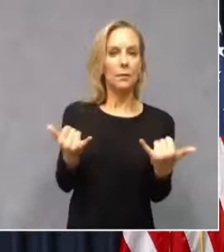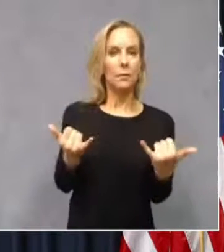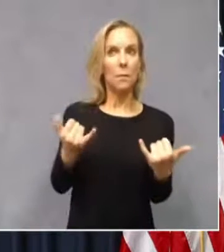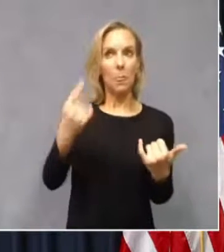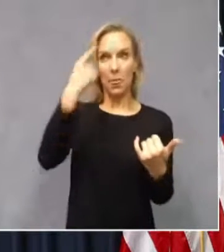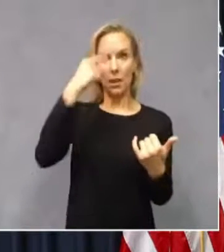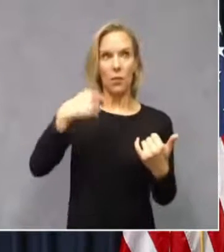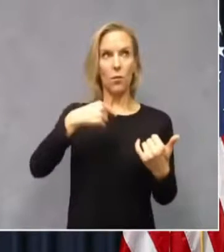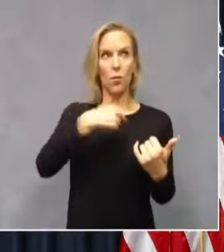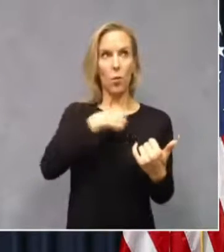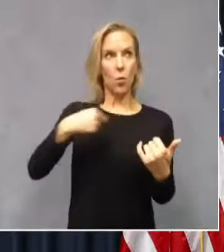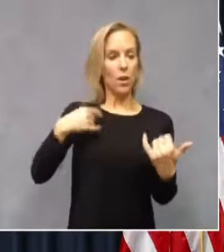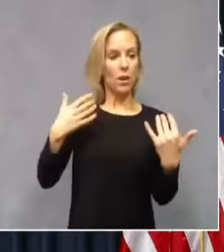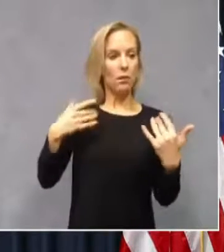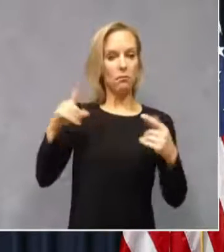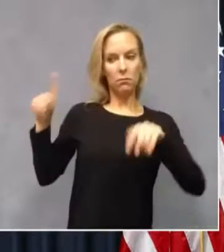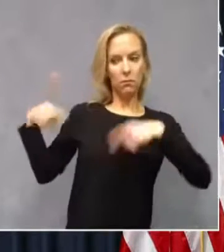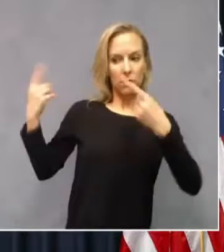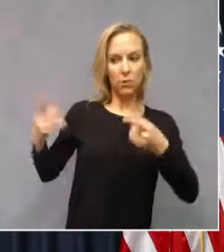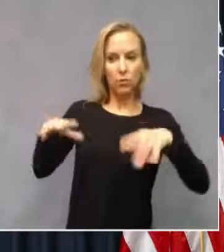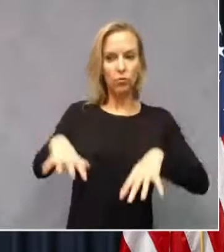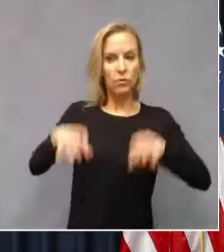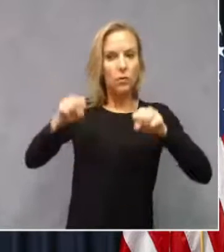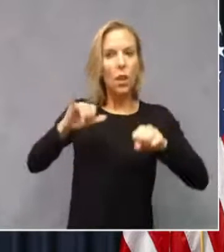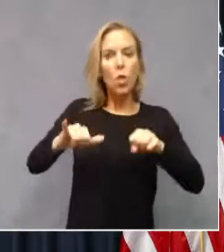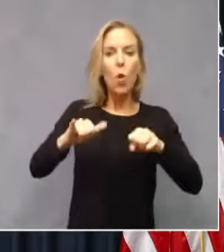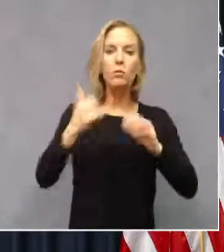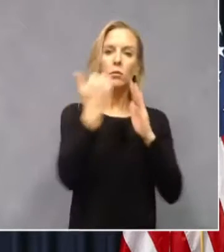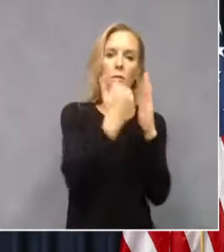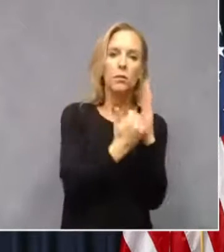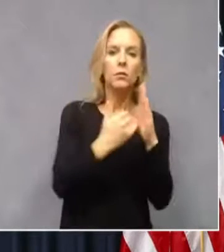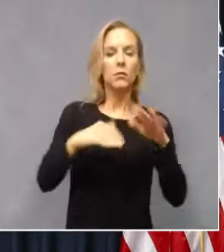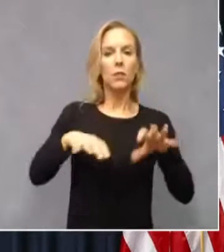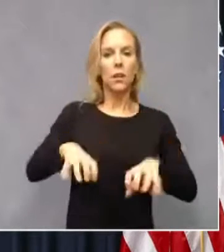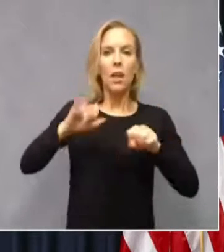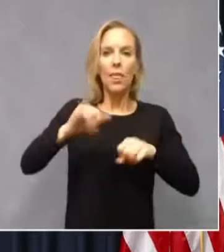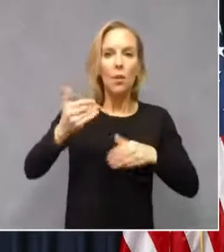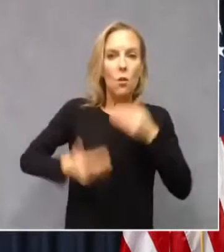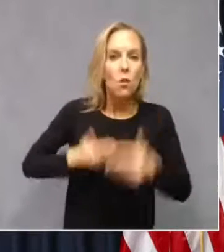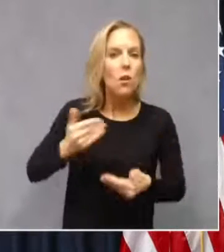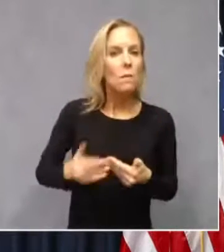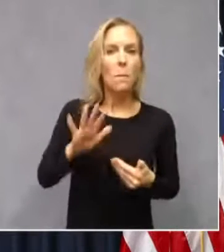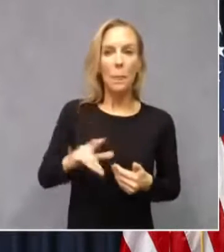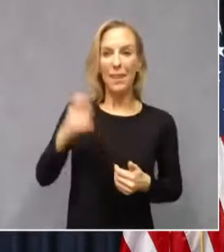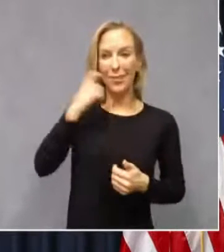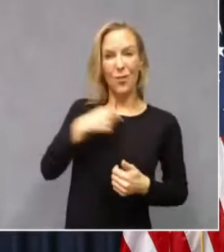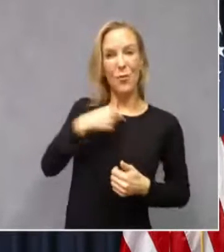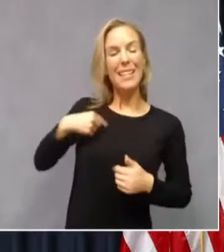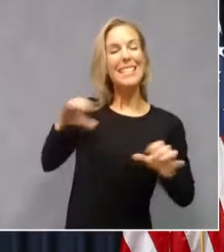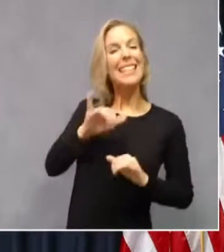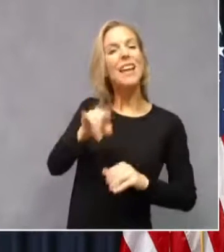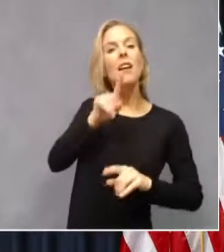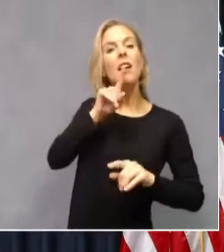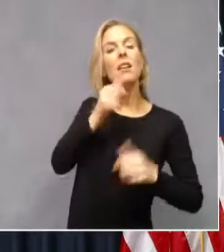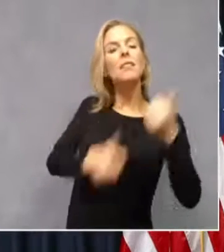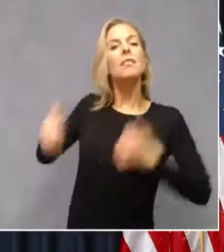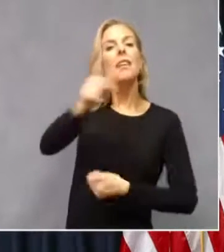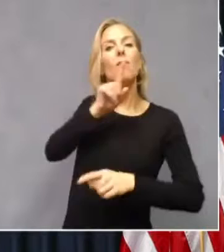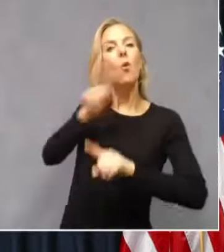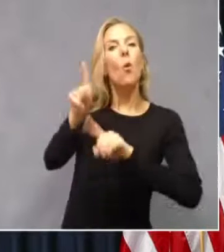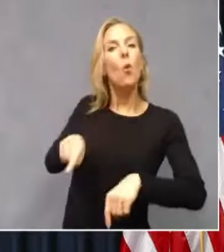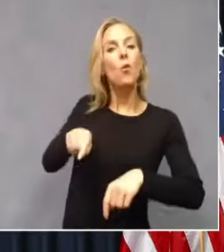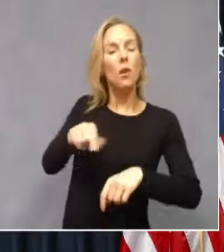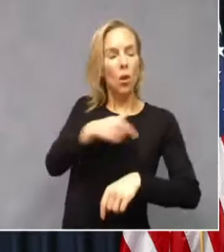the places that we had to include in our most recent executive order aren't places where this spreads. We